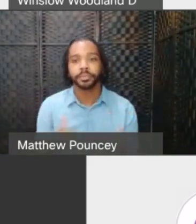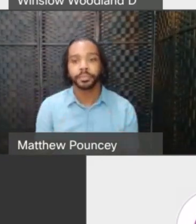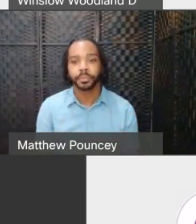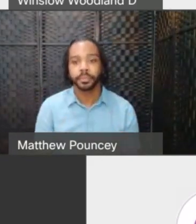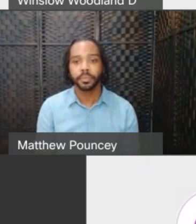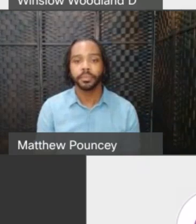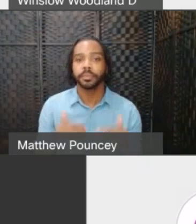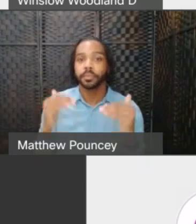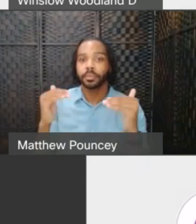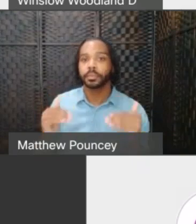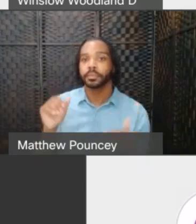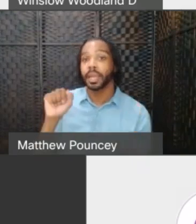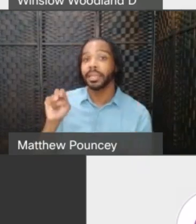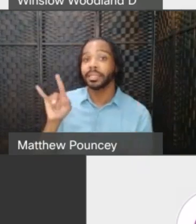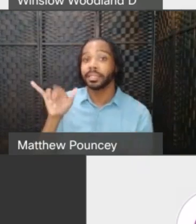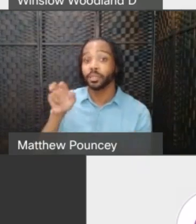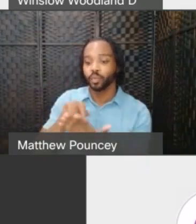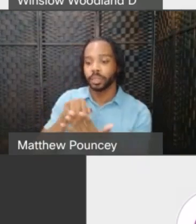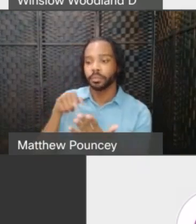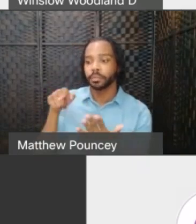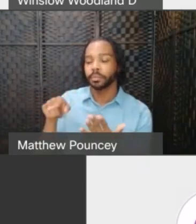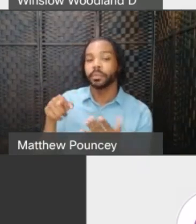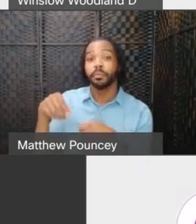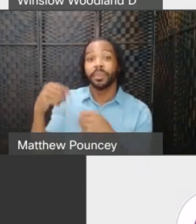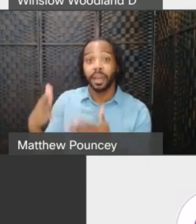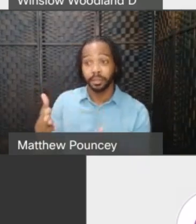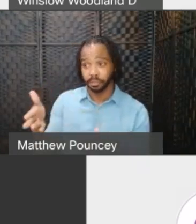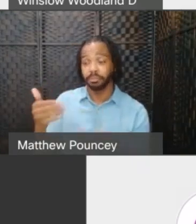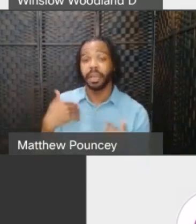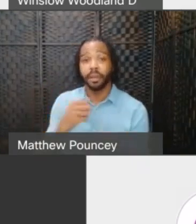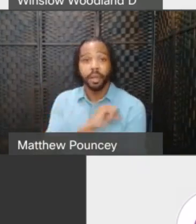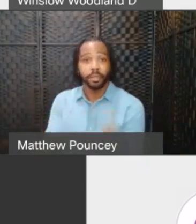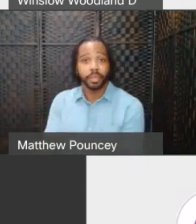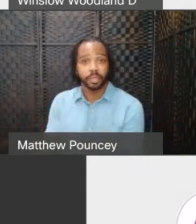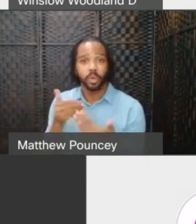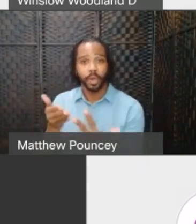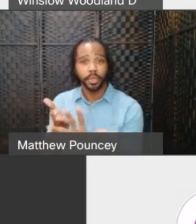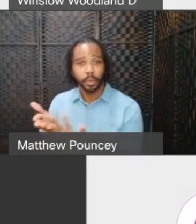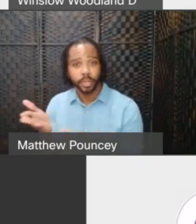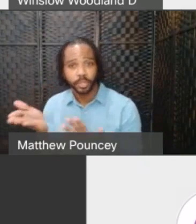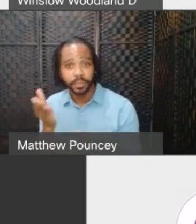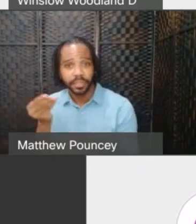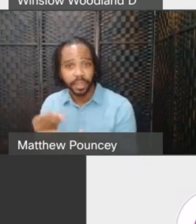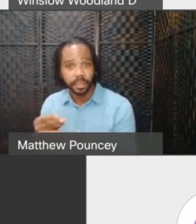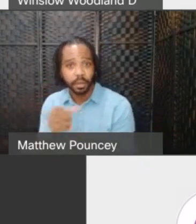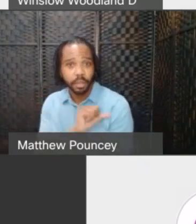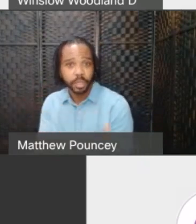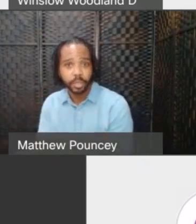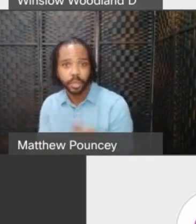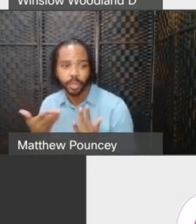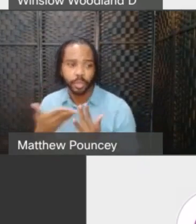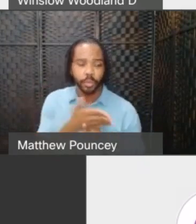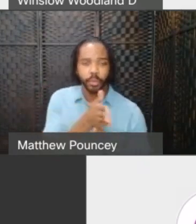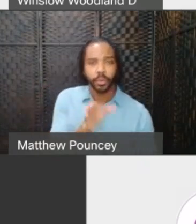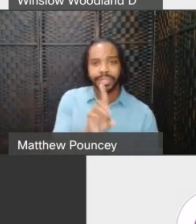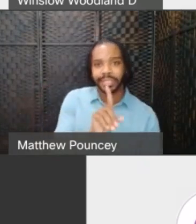So for providers who are authorized to provide a service through a service funding authorization with DDS for a